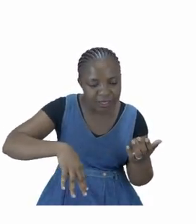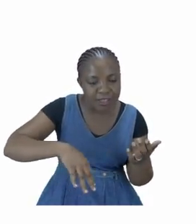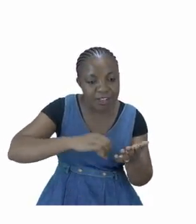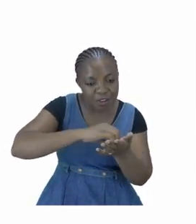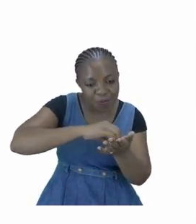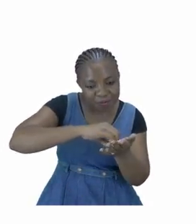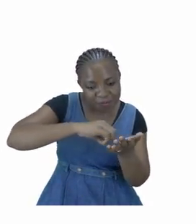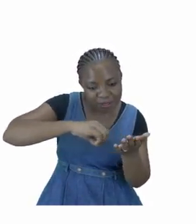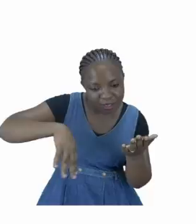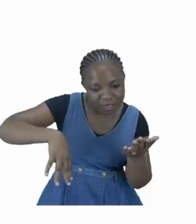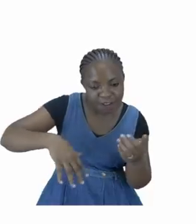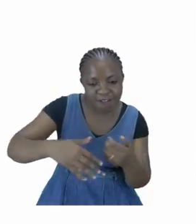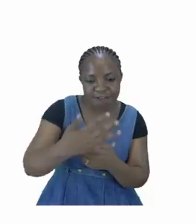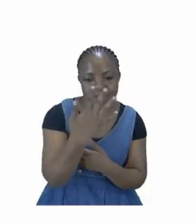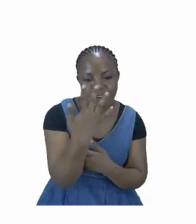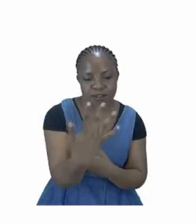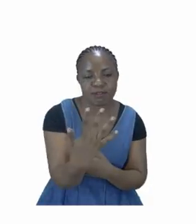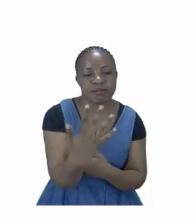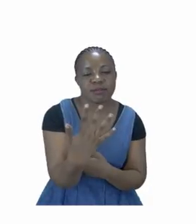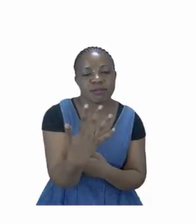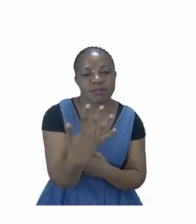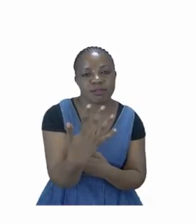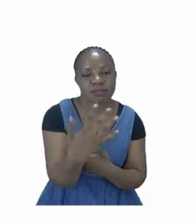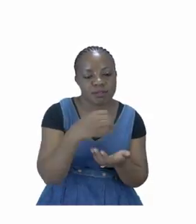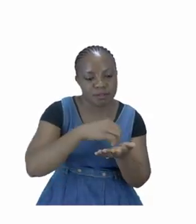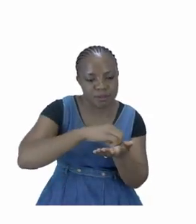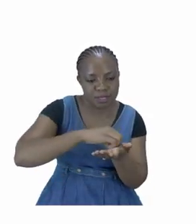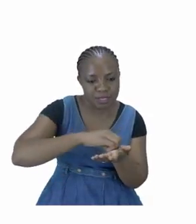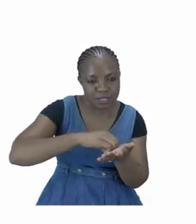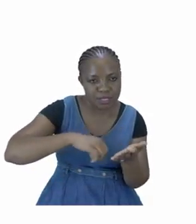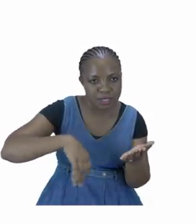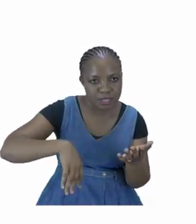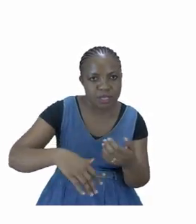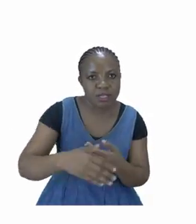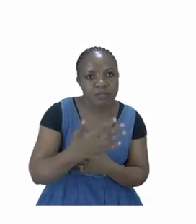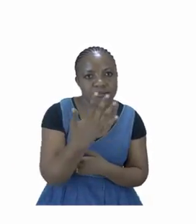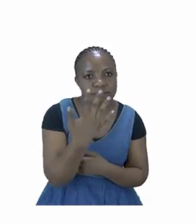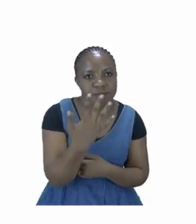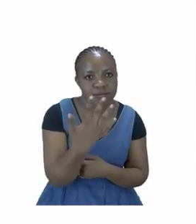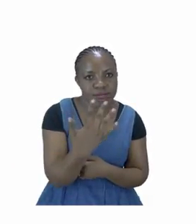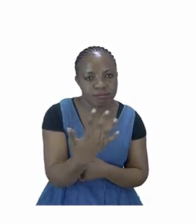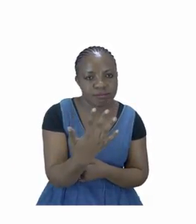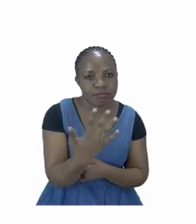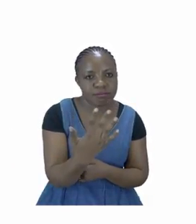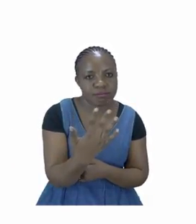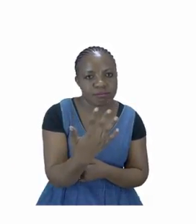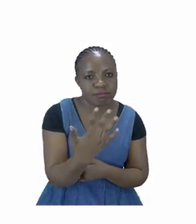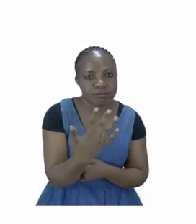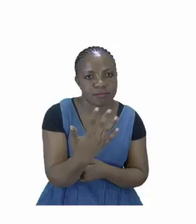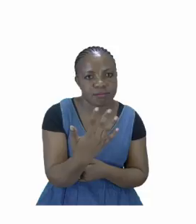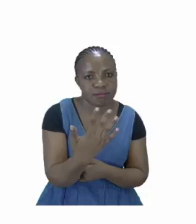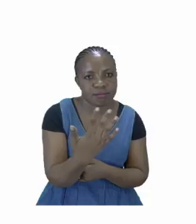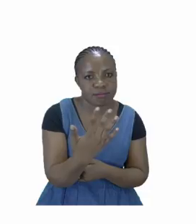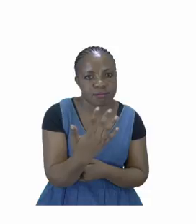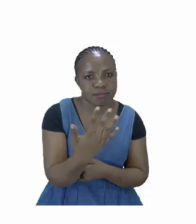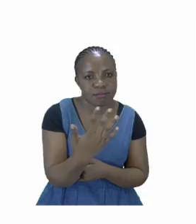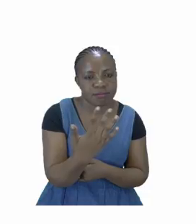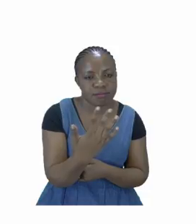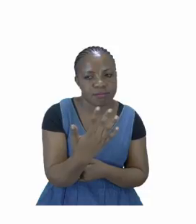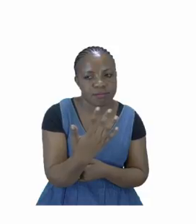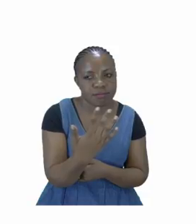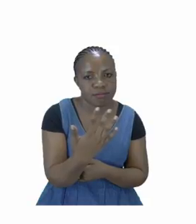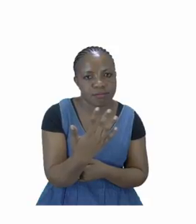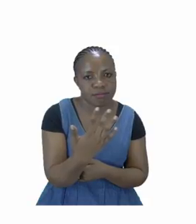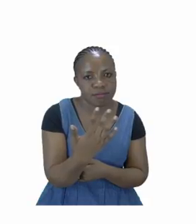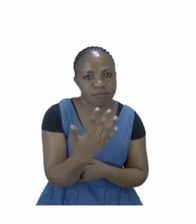to take away 5. So we already have our 5 counters, and instead of counting on, we are